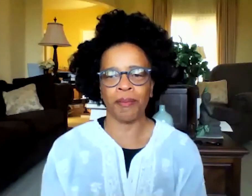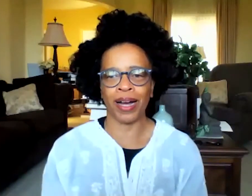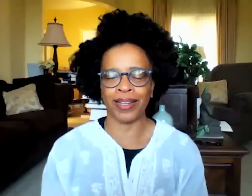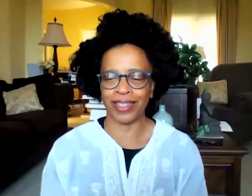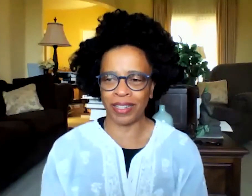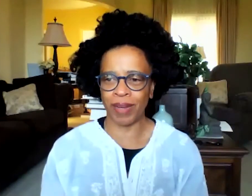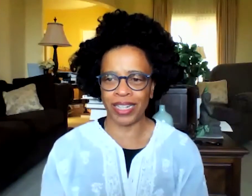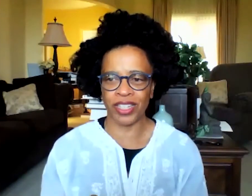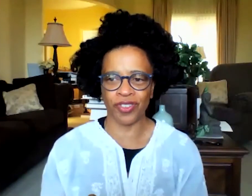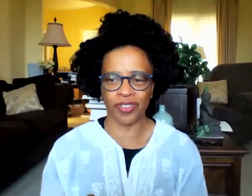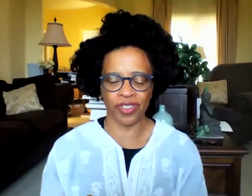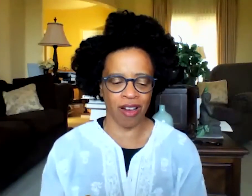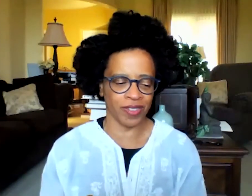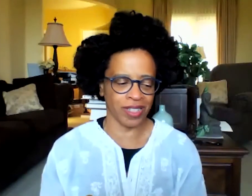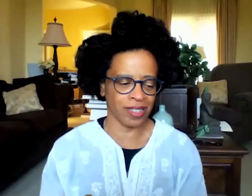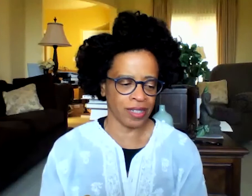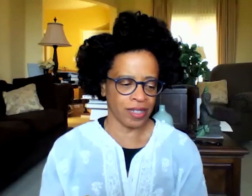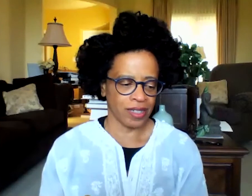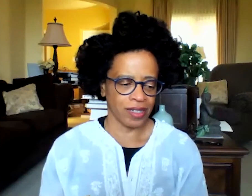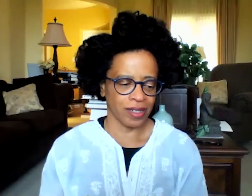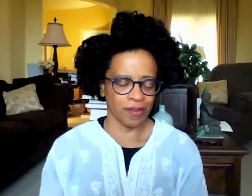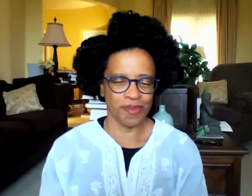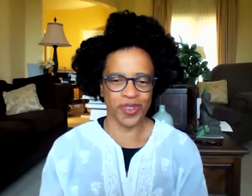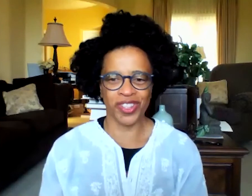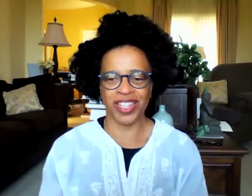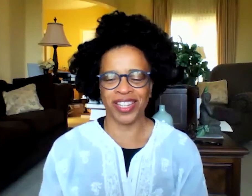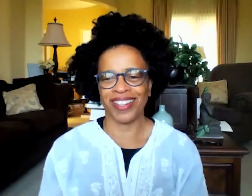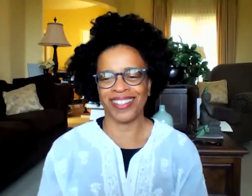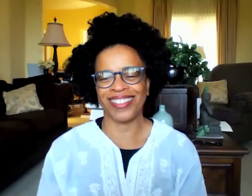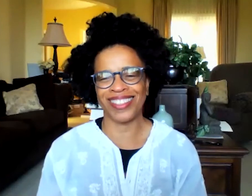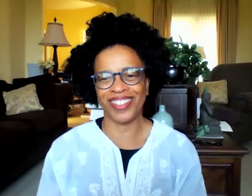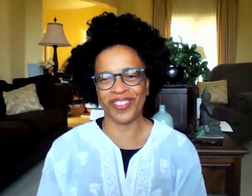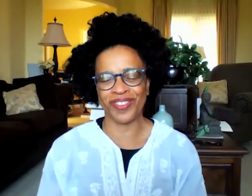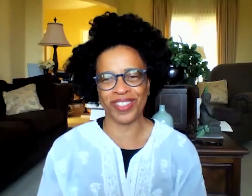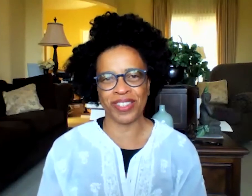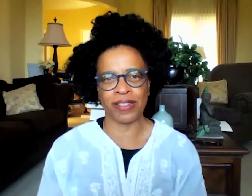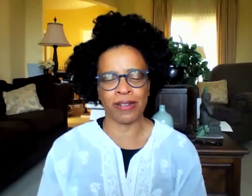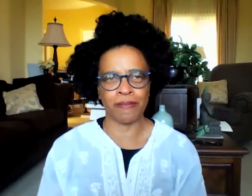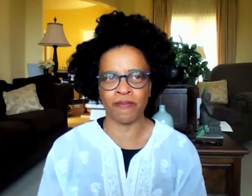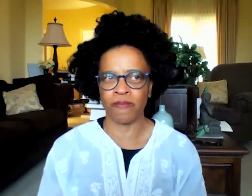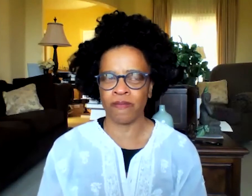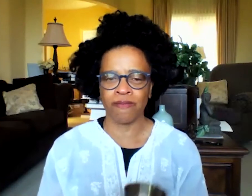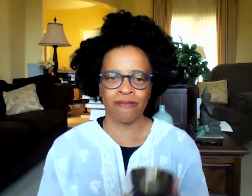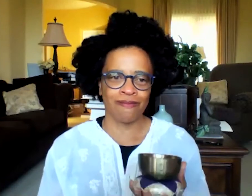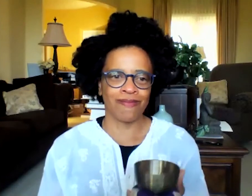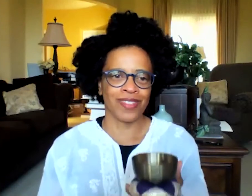bell. My teachers, often Buddhist teachers,